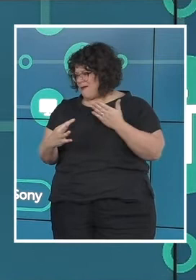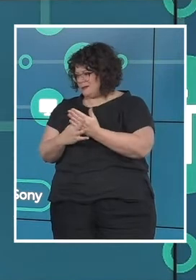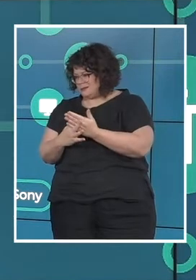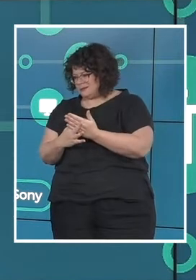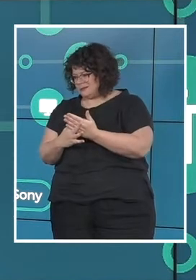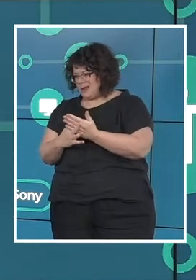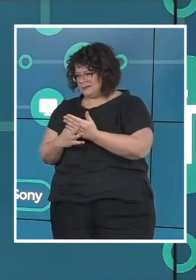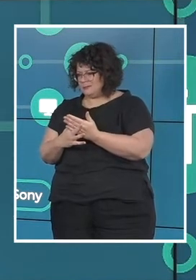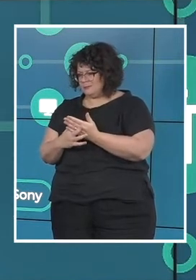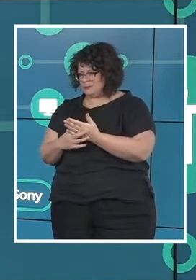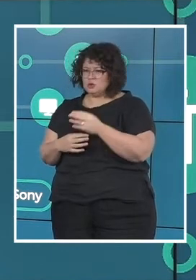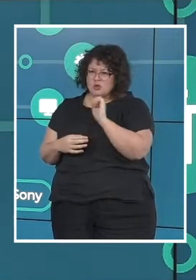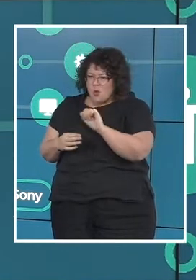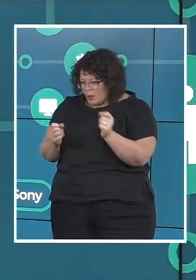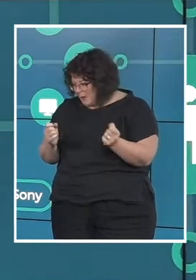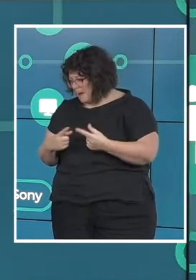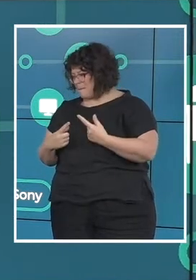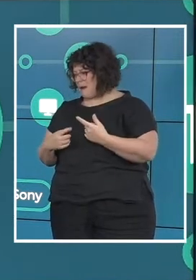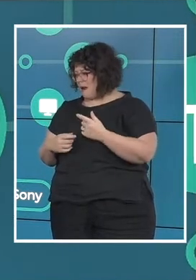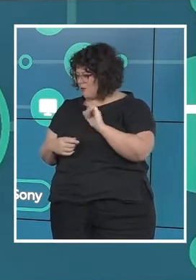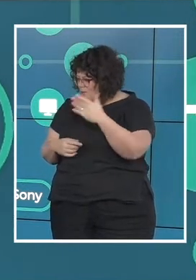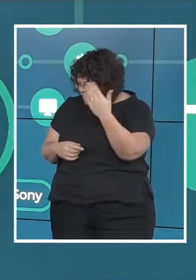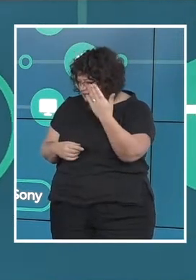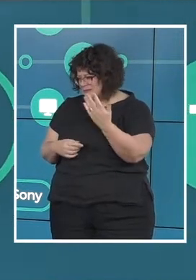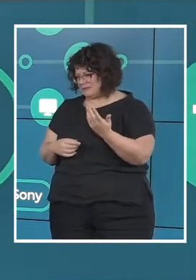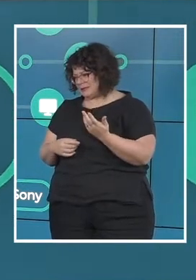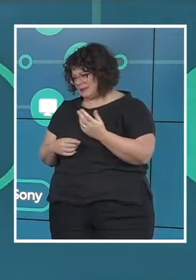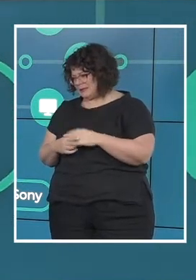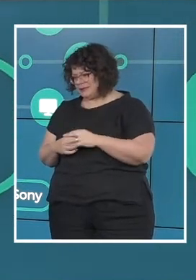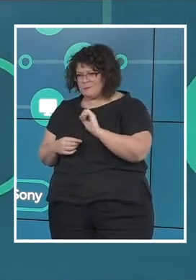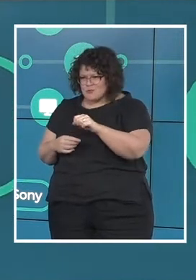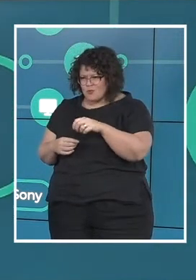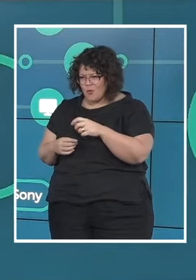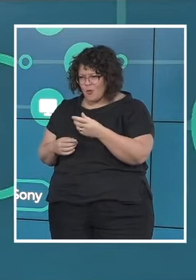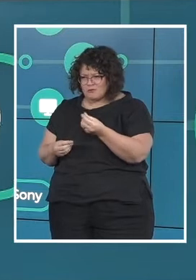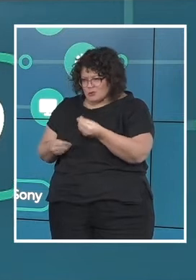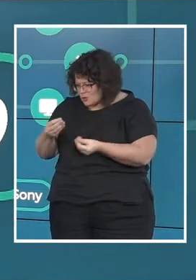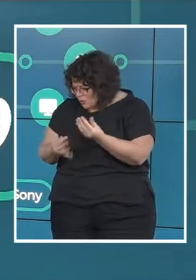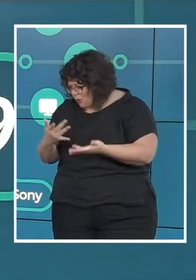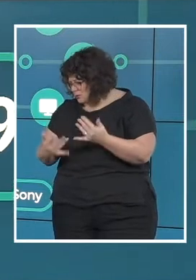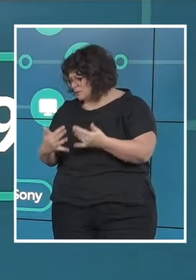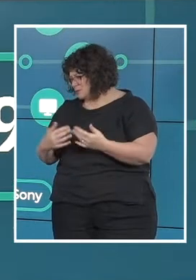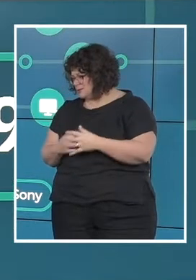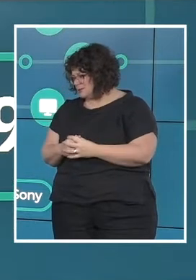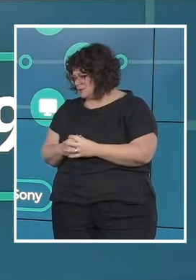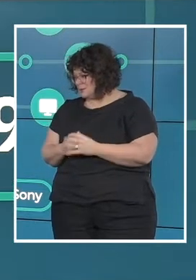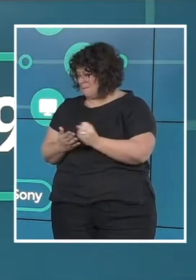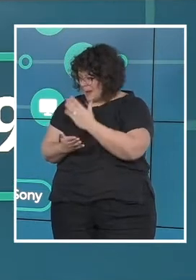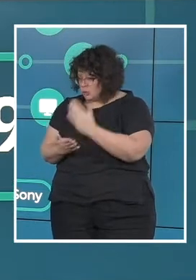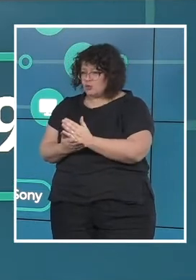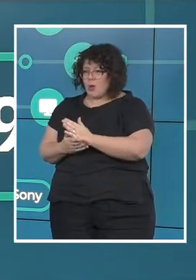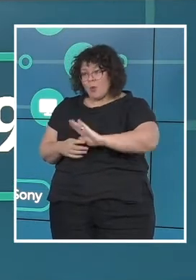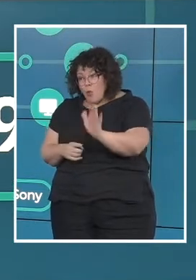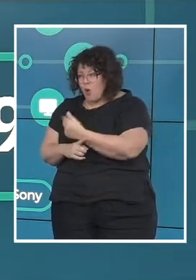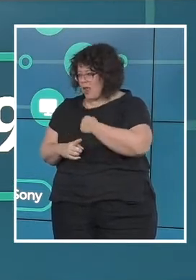huge point of that is making sure all of our users have access, including those with disabilities. So one key